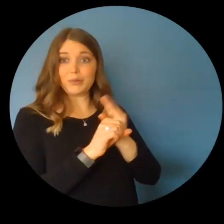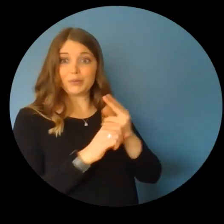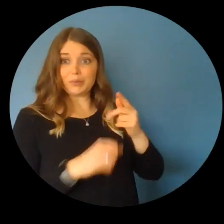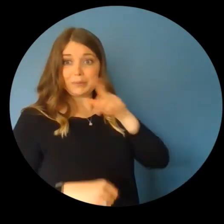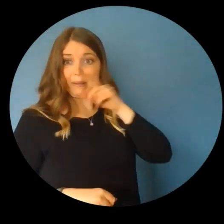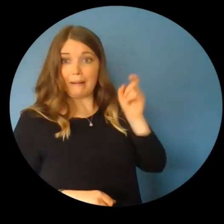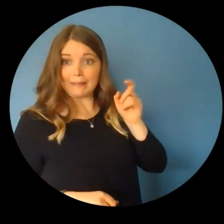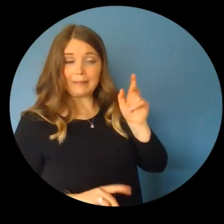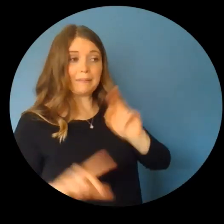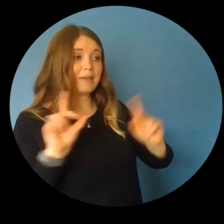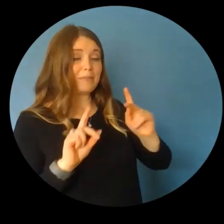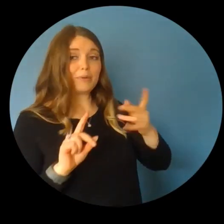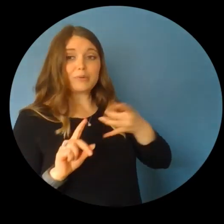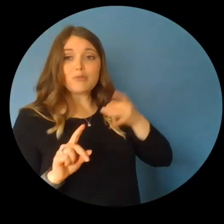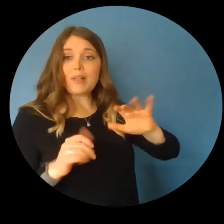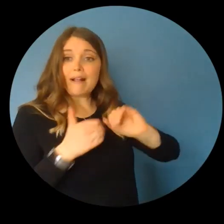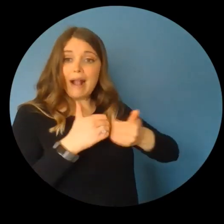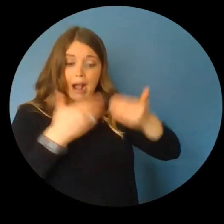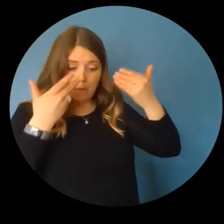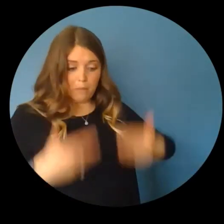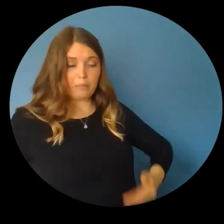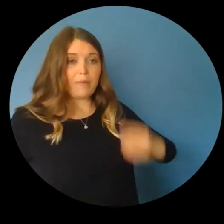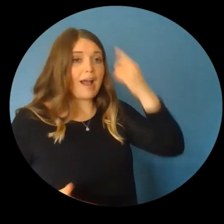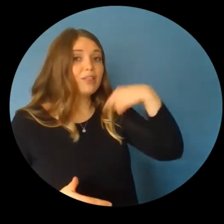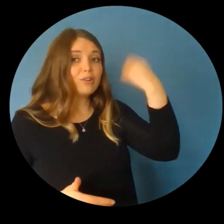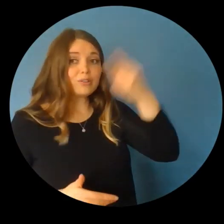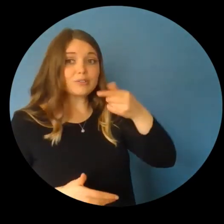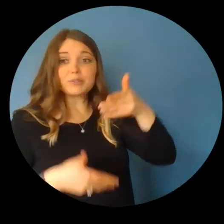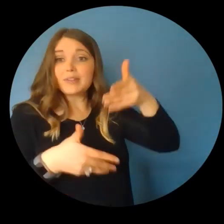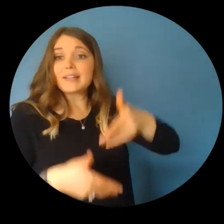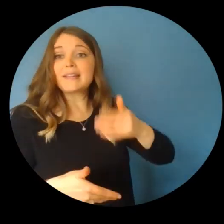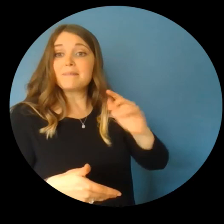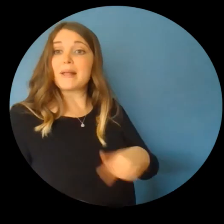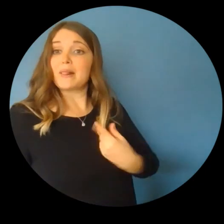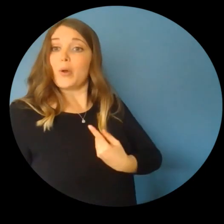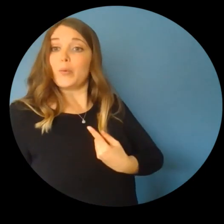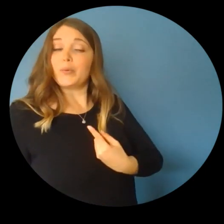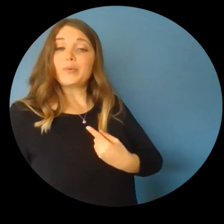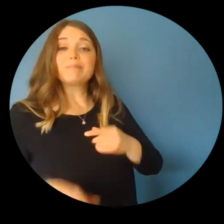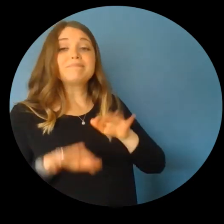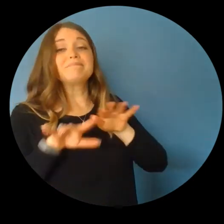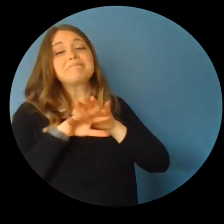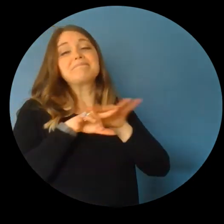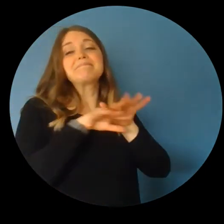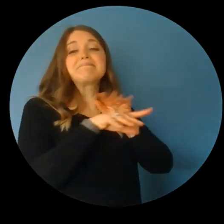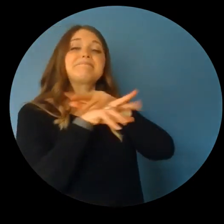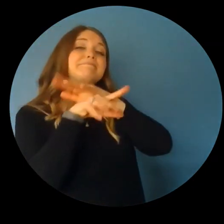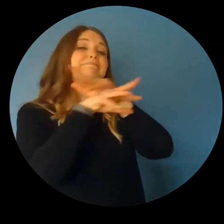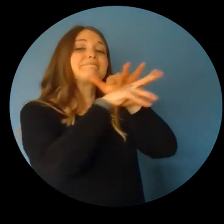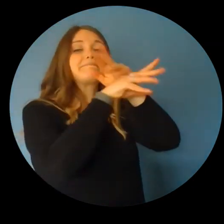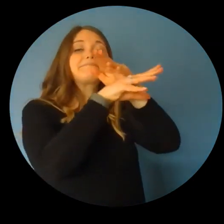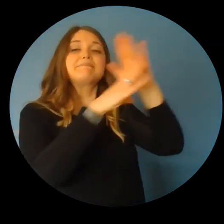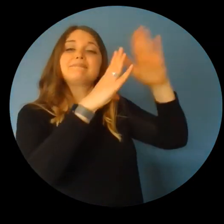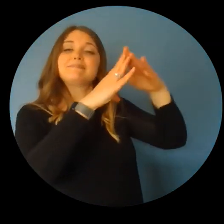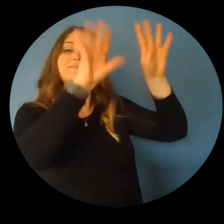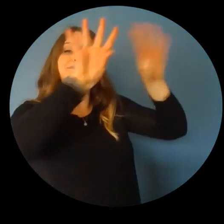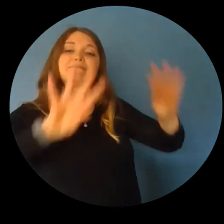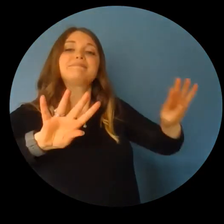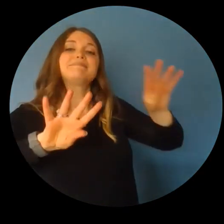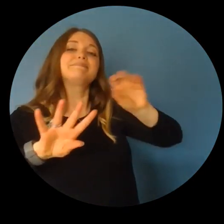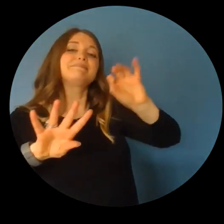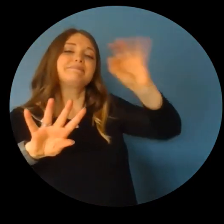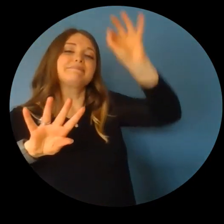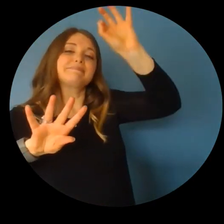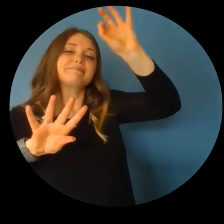like the look of me, so they kind of leave me alone." And with that, spider scurried to the top of her web. Kind of